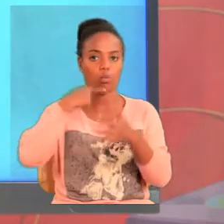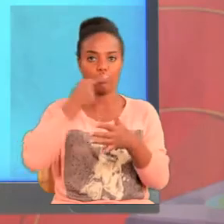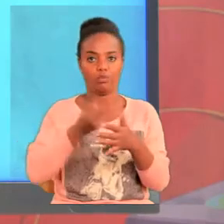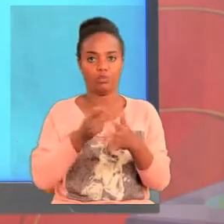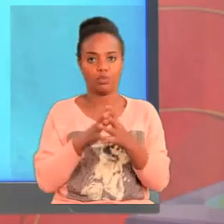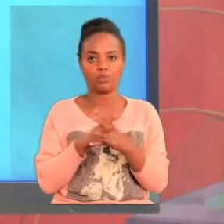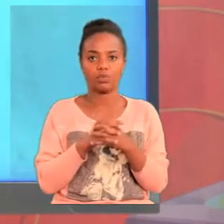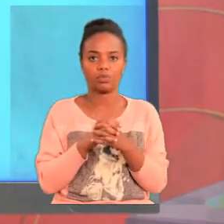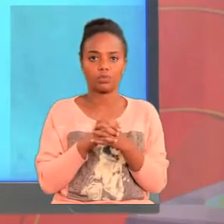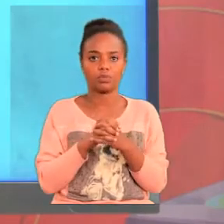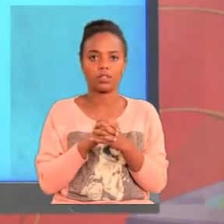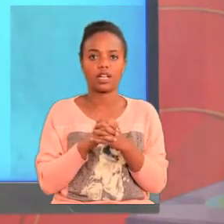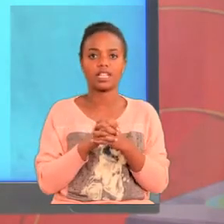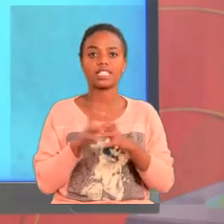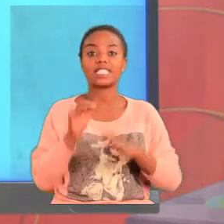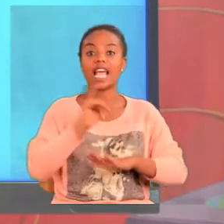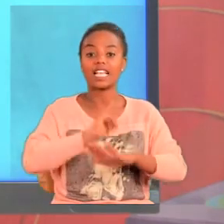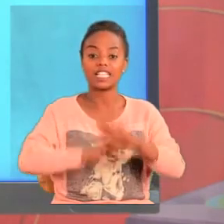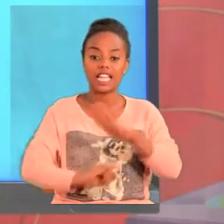The interest